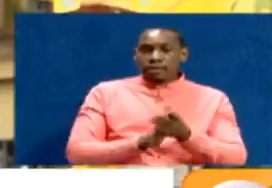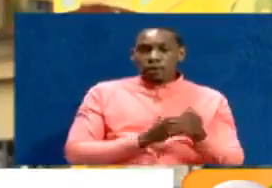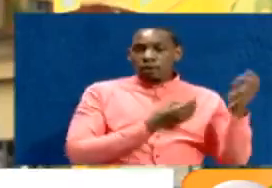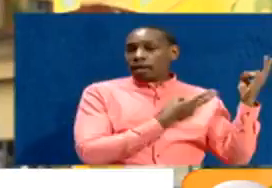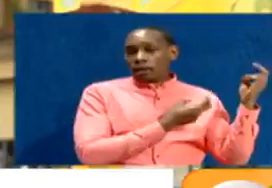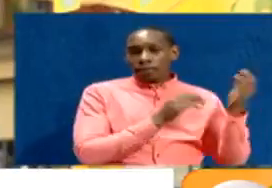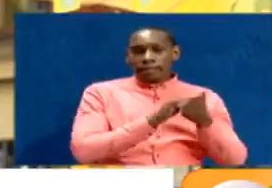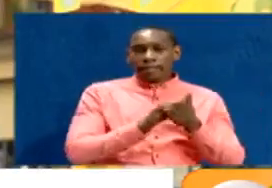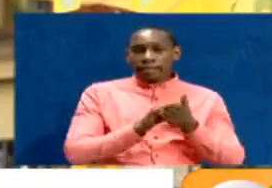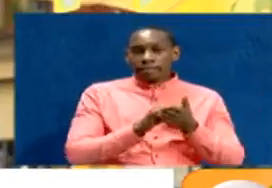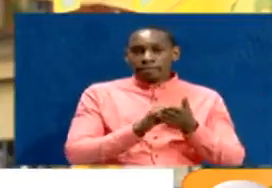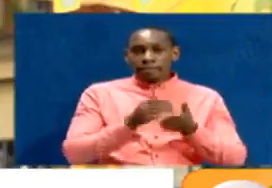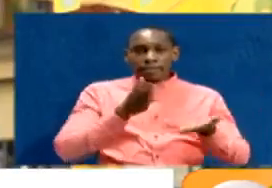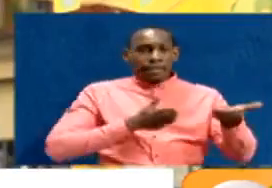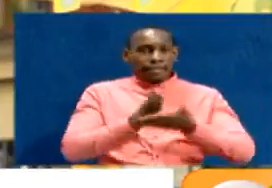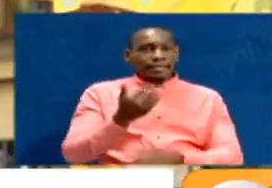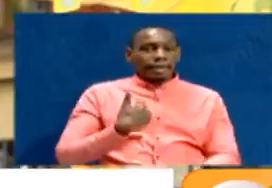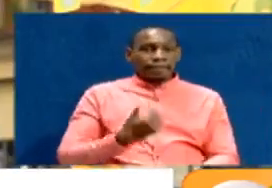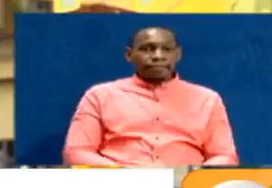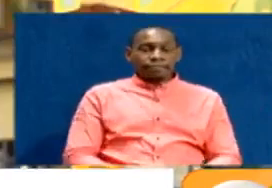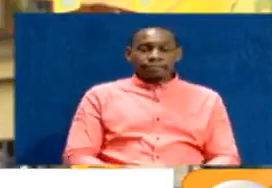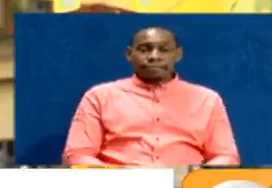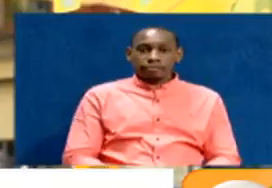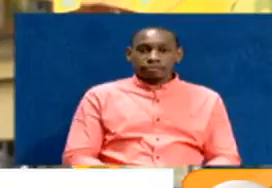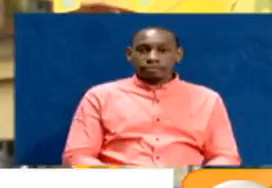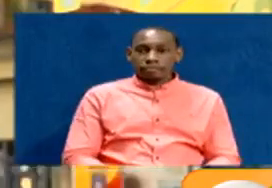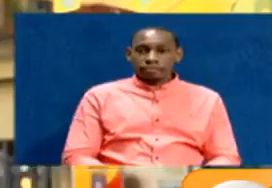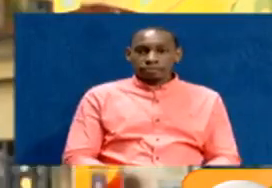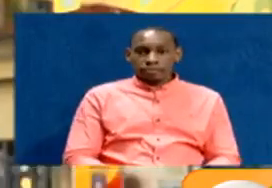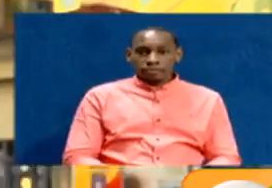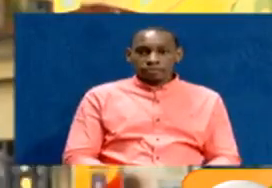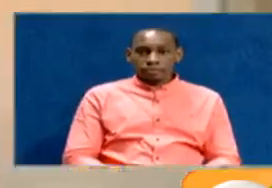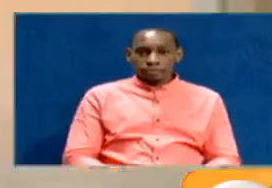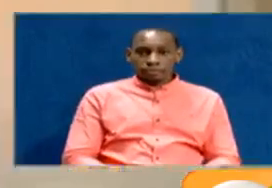of them ever finding justice. Raquel Muigai, Citizen TV, Nairobi.